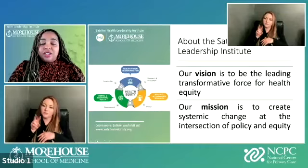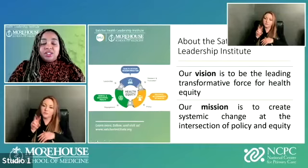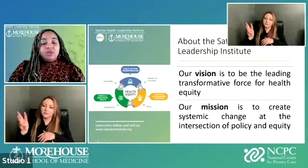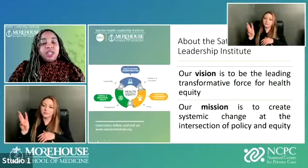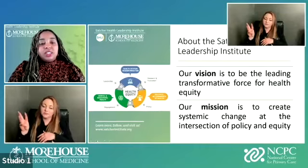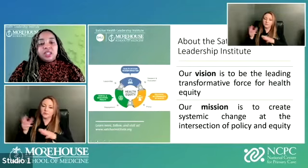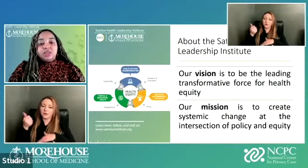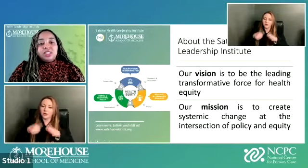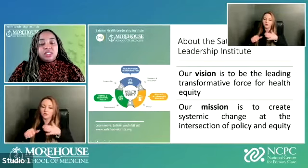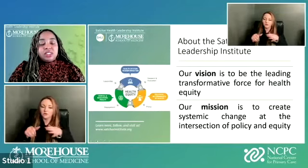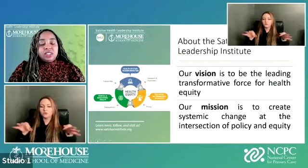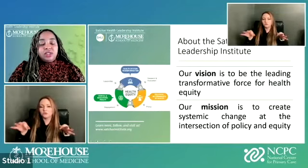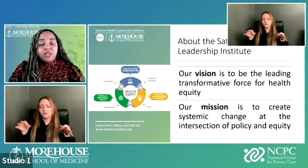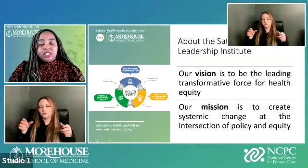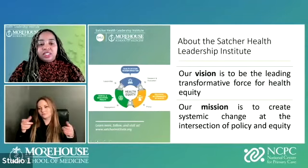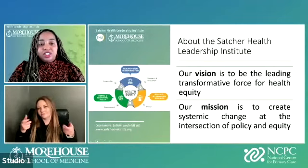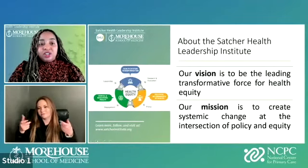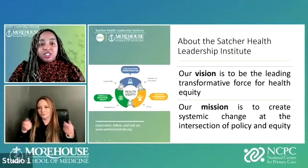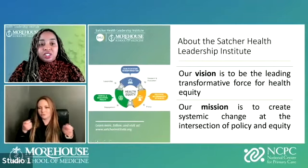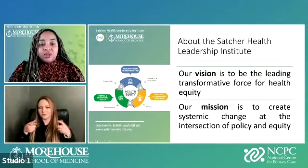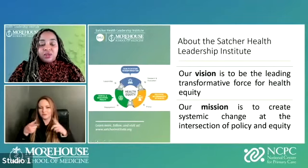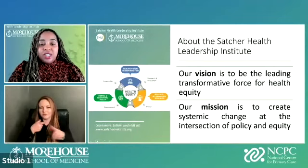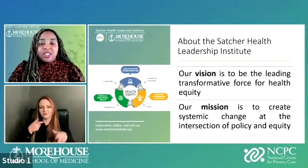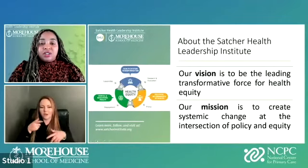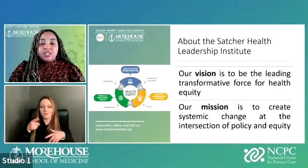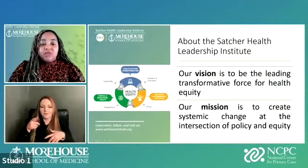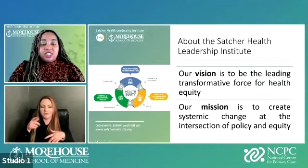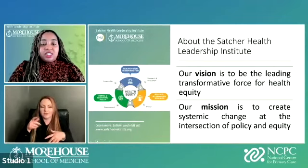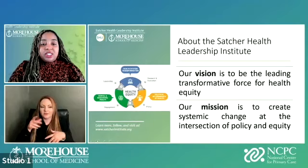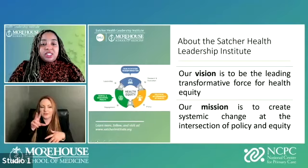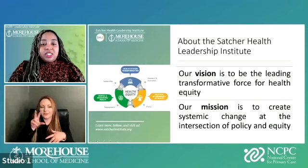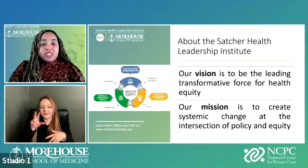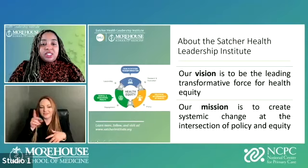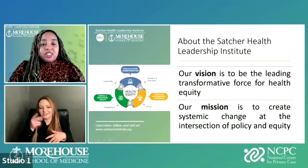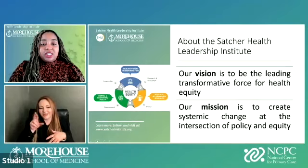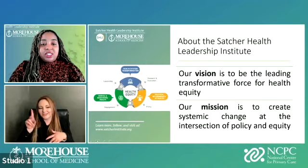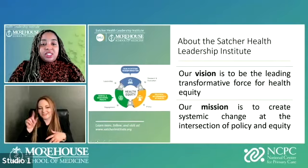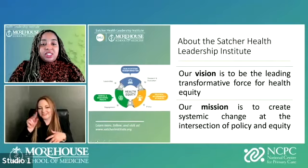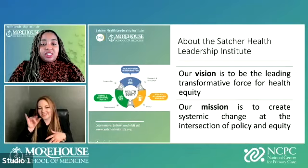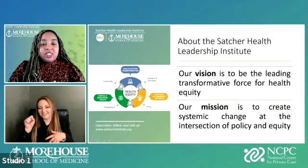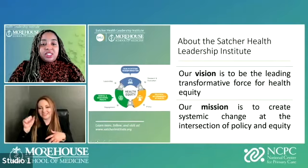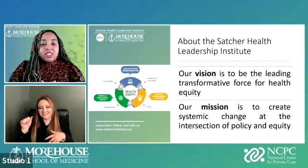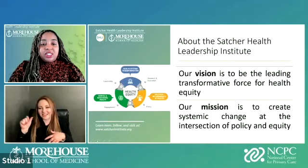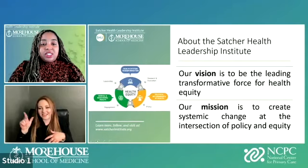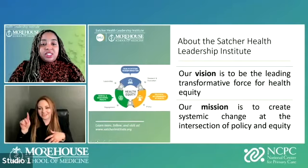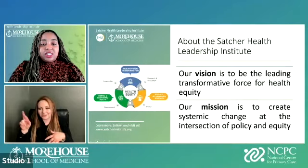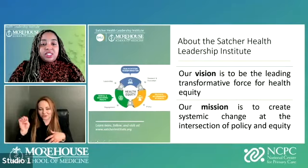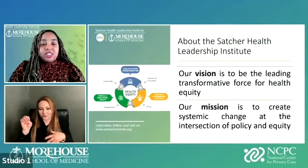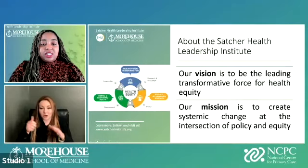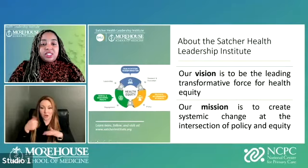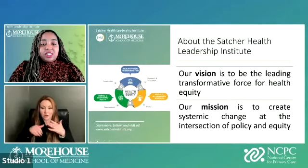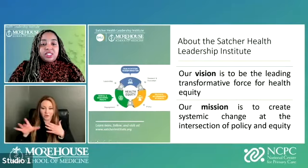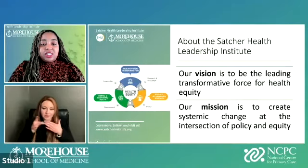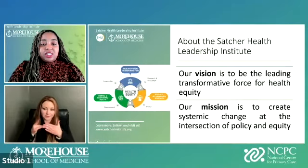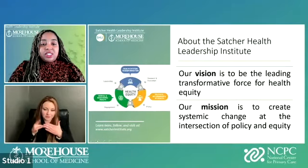2006 under the direction of the 16th United States Surgeon General, Dr. David Satcher. Under his leadership